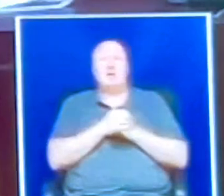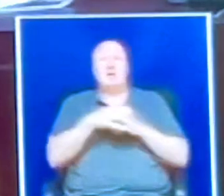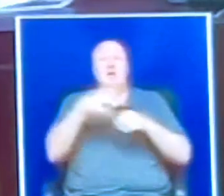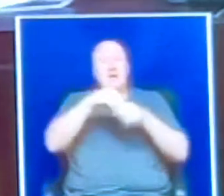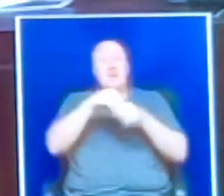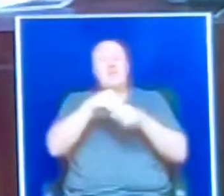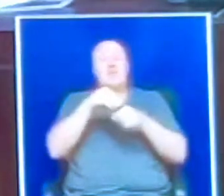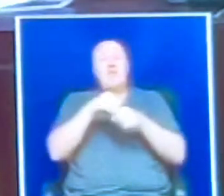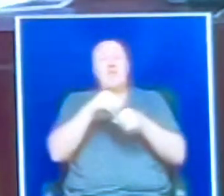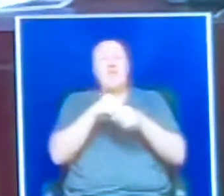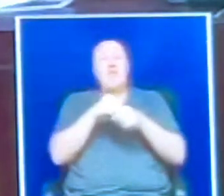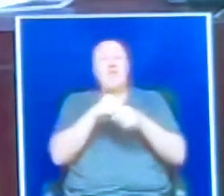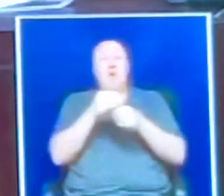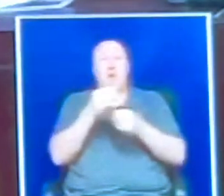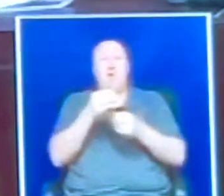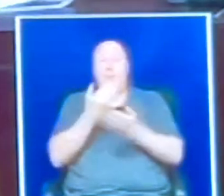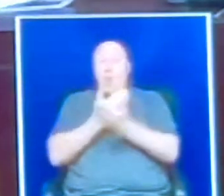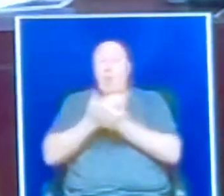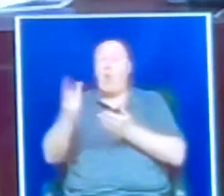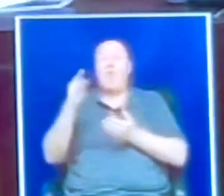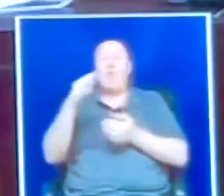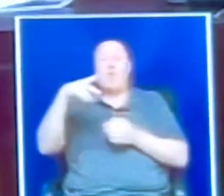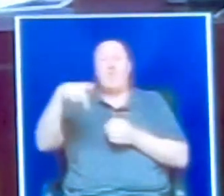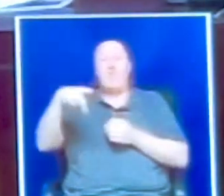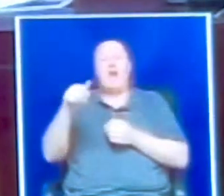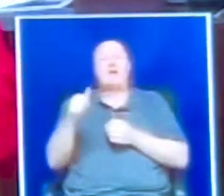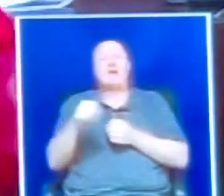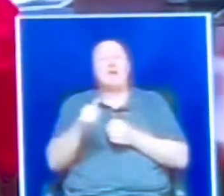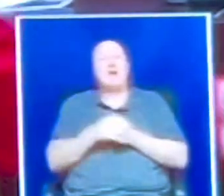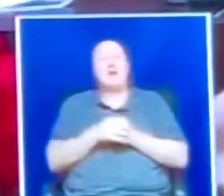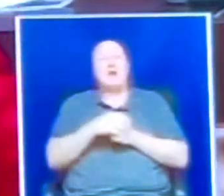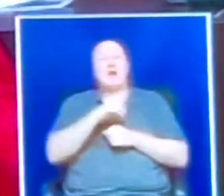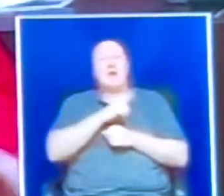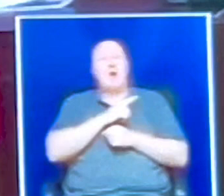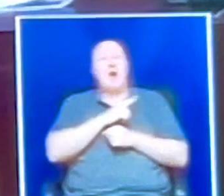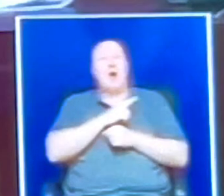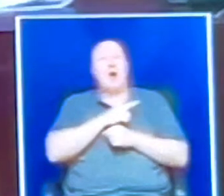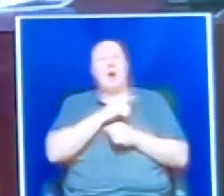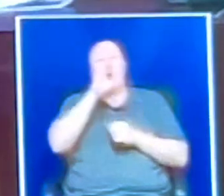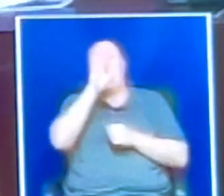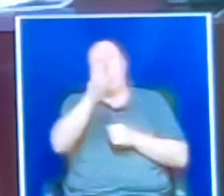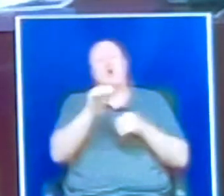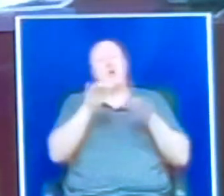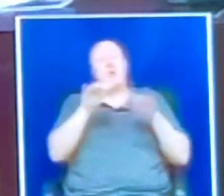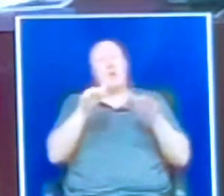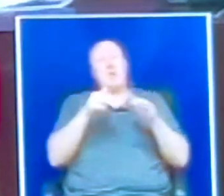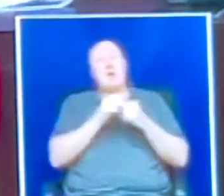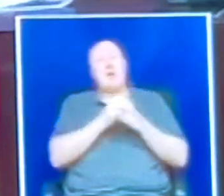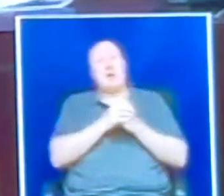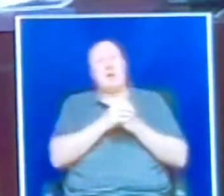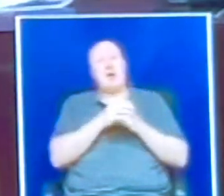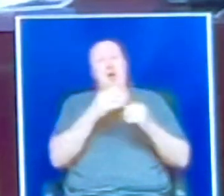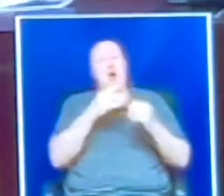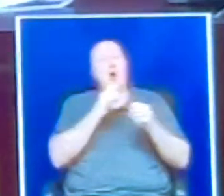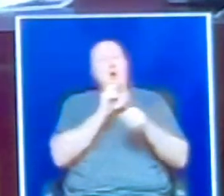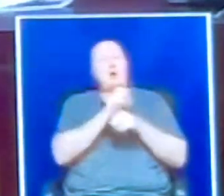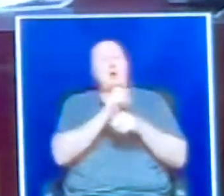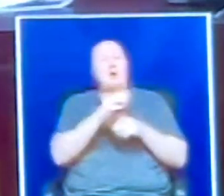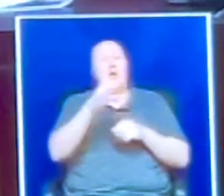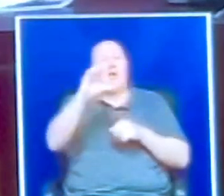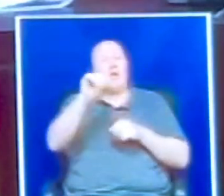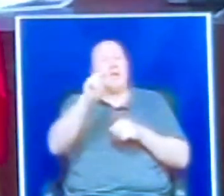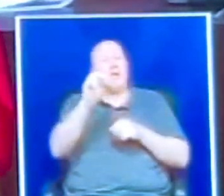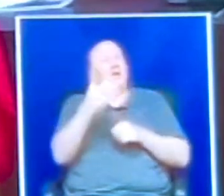genocidal exercise, Minister Naledi Pandor, why are you recalling people for consultation? Because you've already declared that there is a